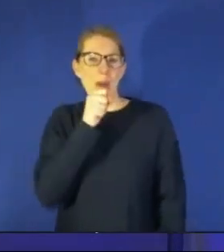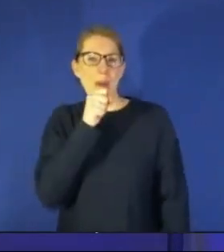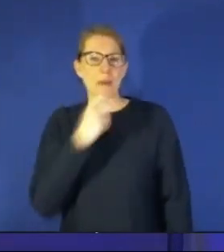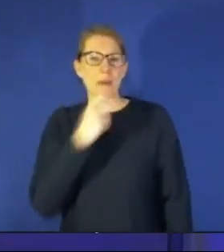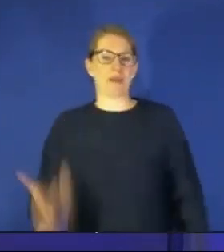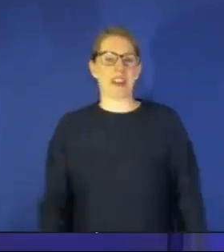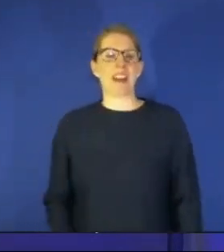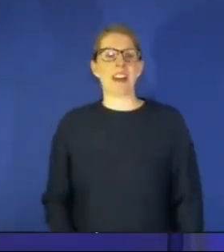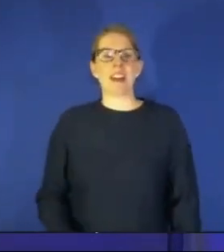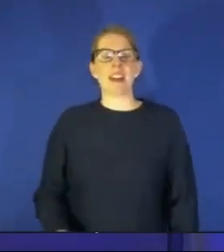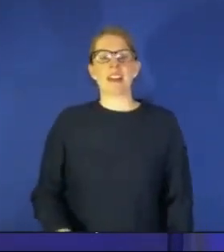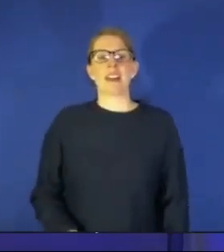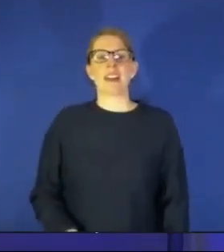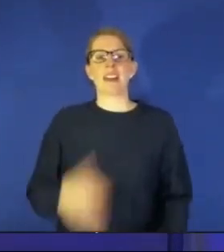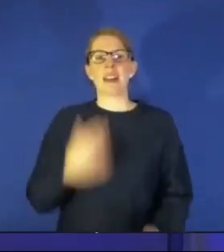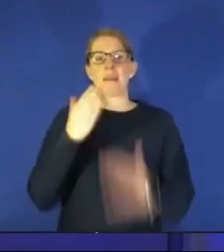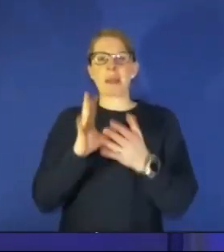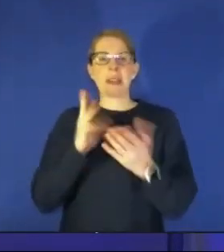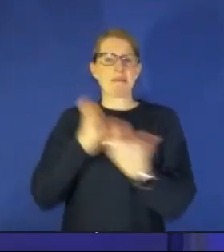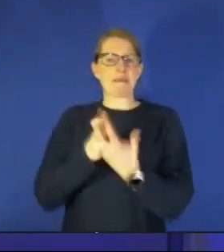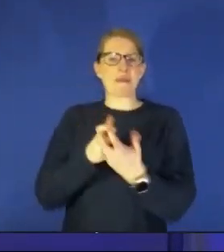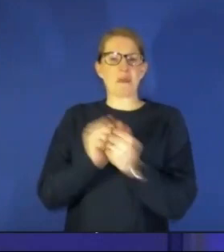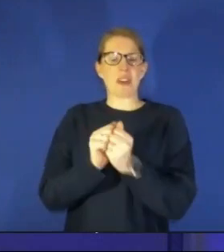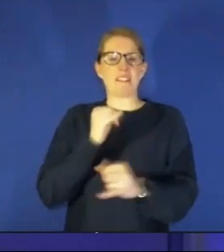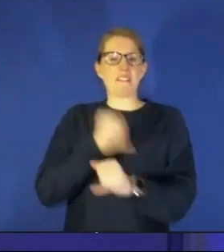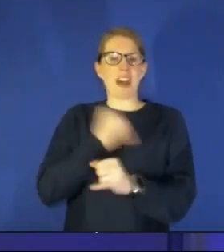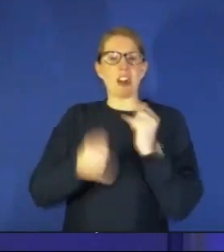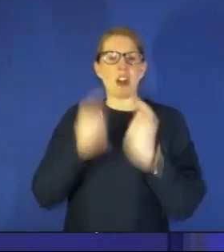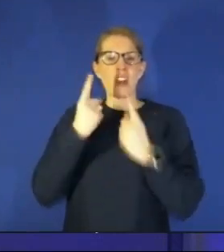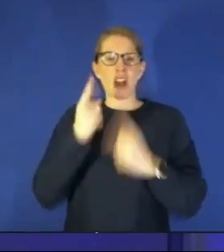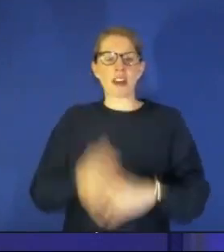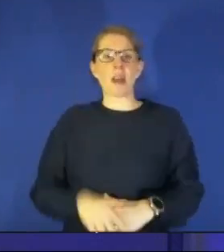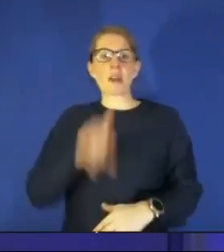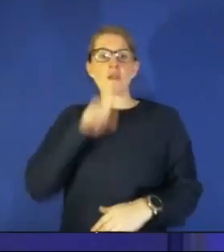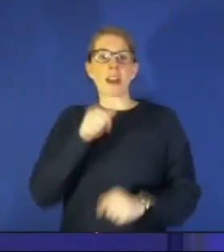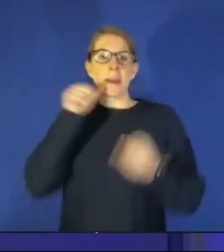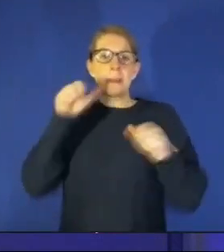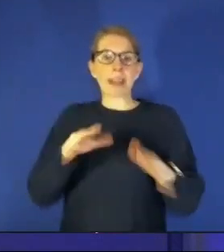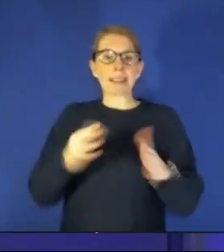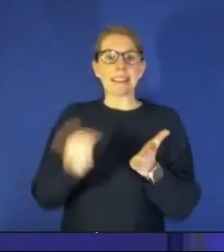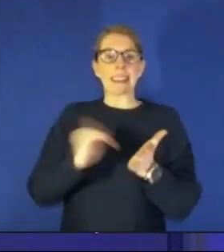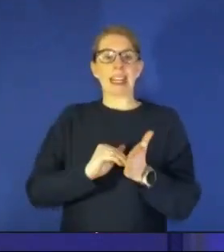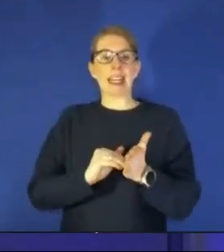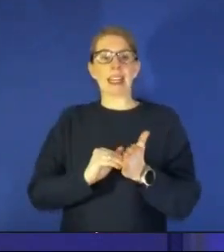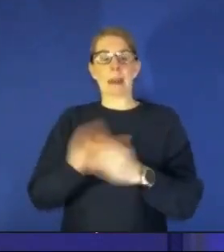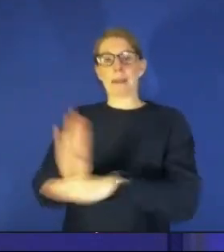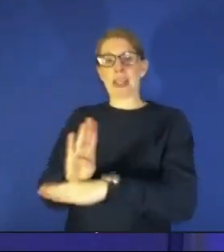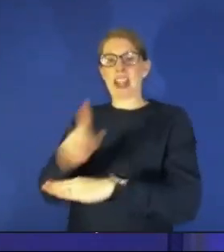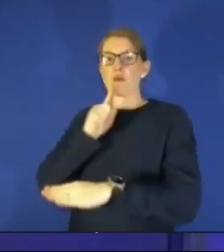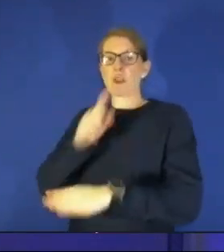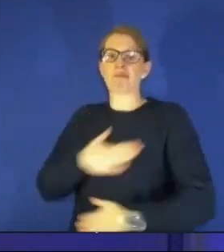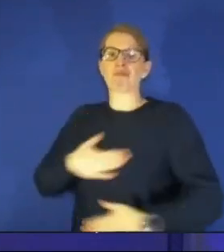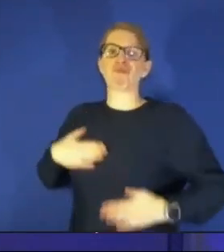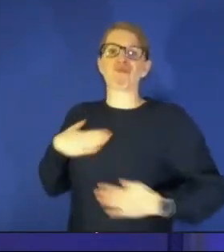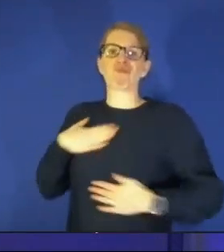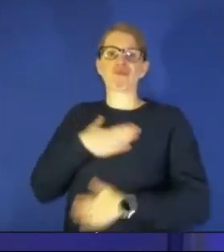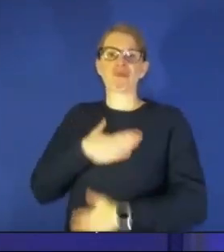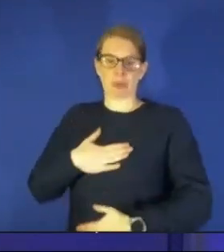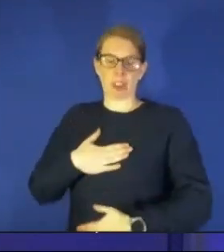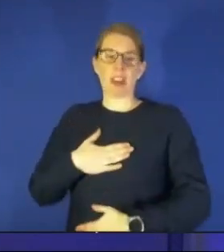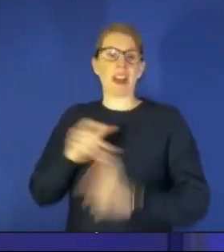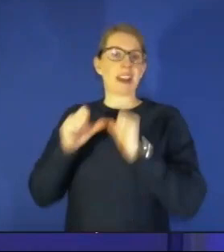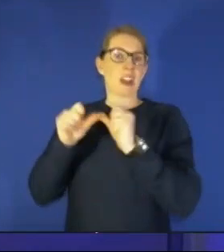go in with the final thoughts thing. I've been very blessed again to be in a business that I really love and be able to continue on at